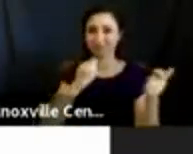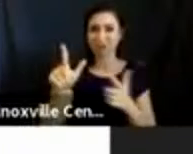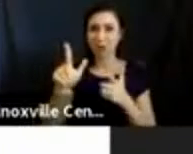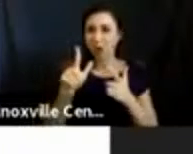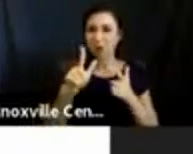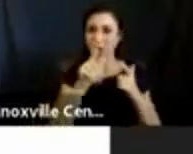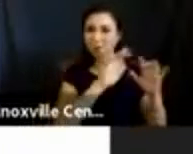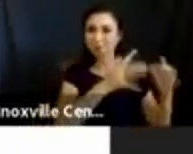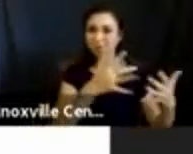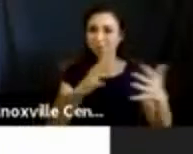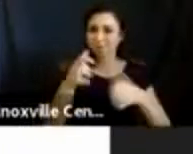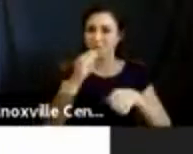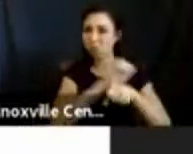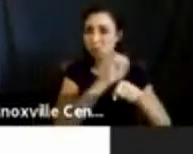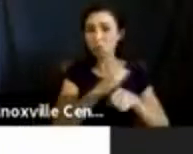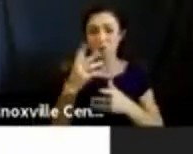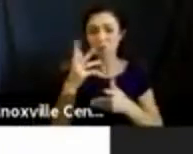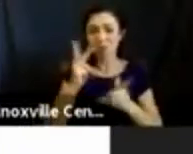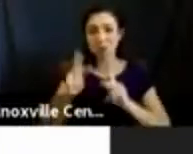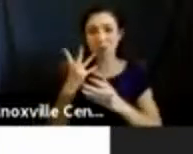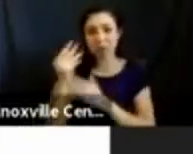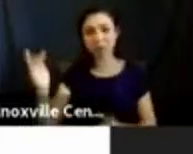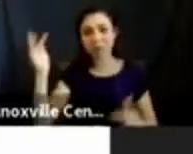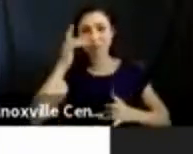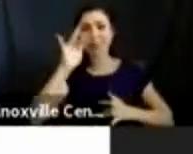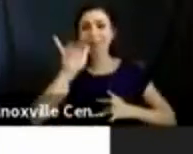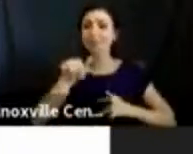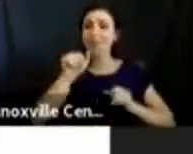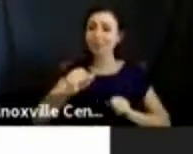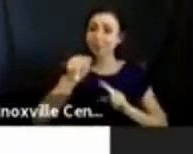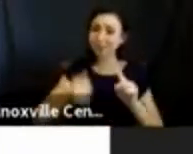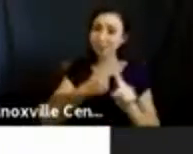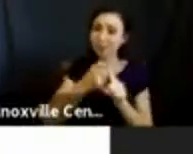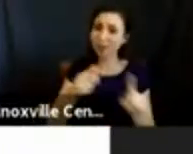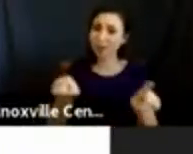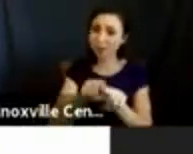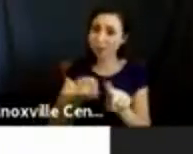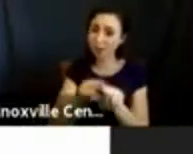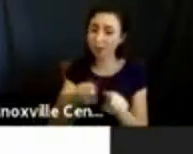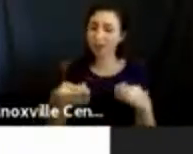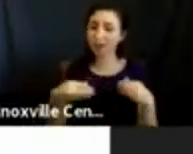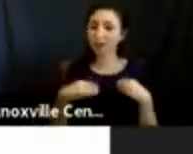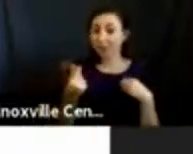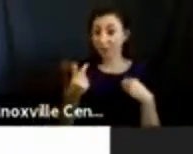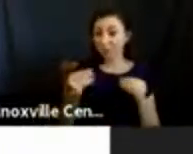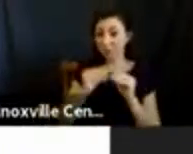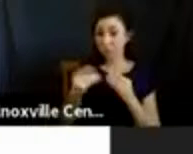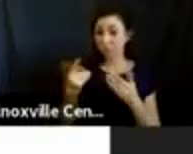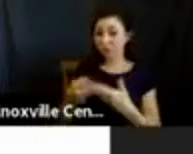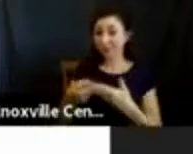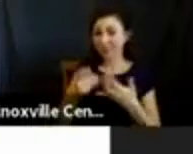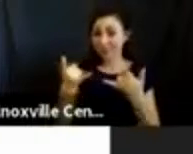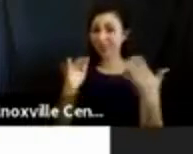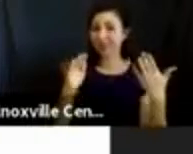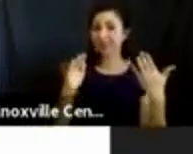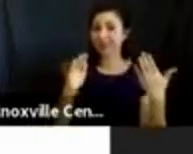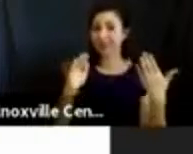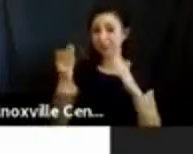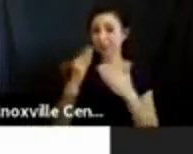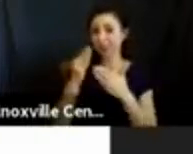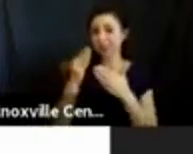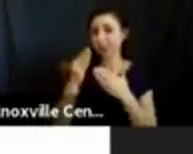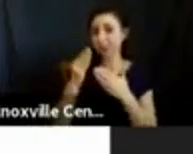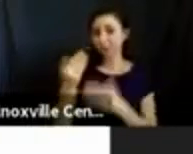that can have an impact as well. And I'll get to that here in just a few minutes. I've got a little more today to talk about than in some prior weeks.